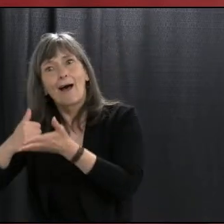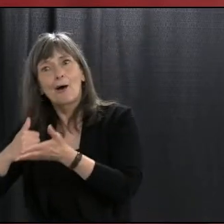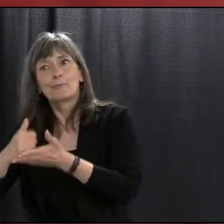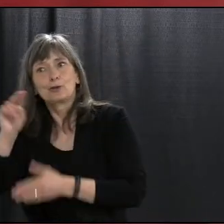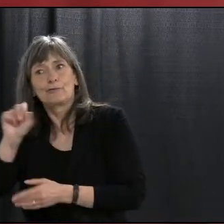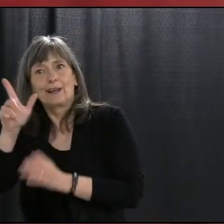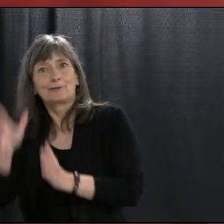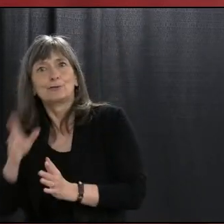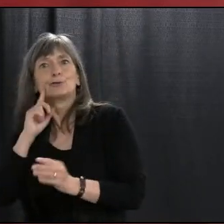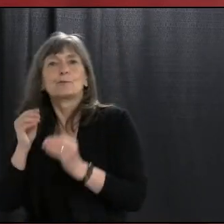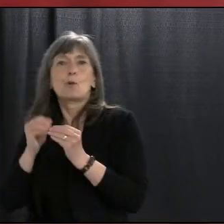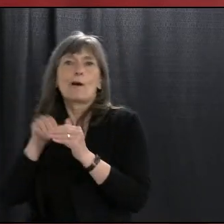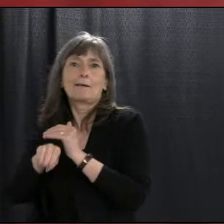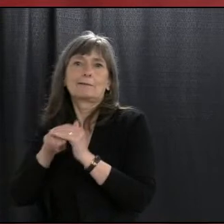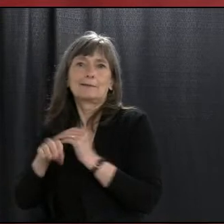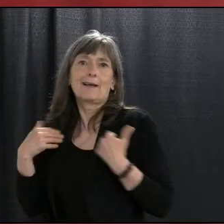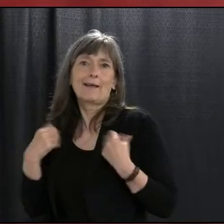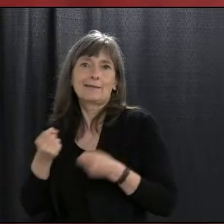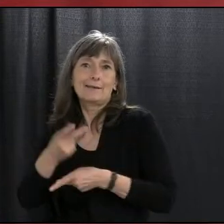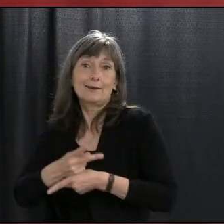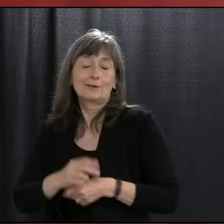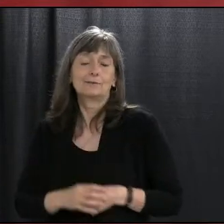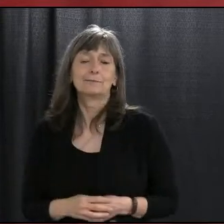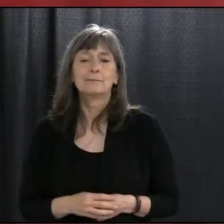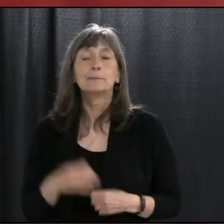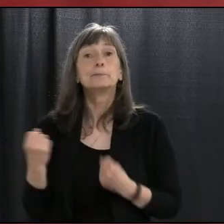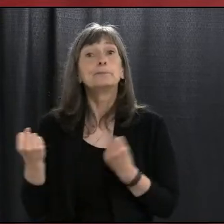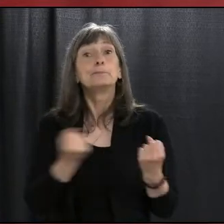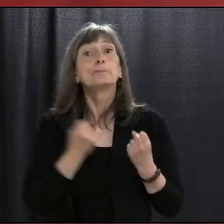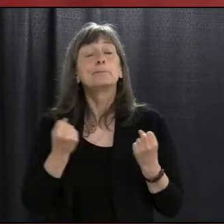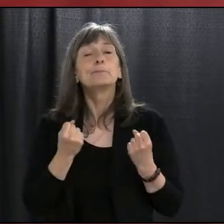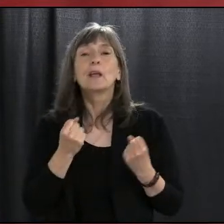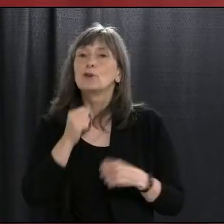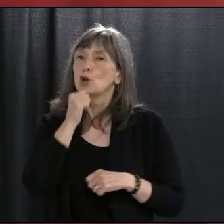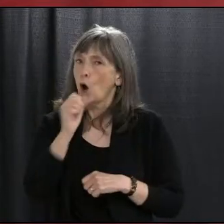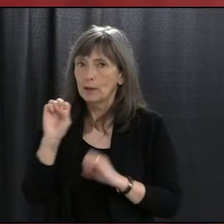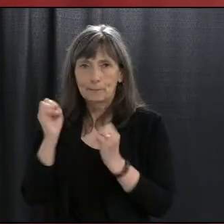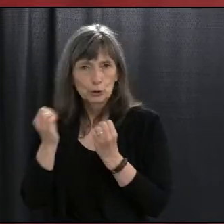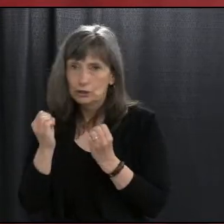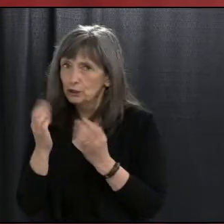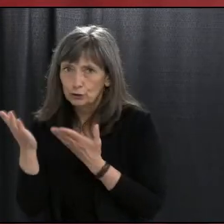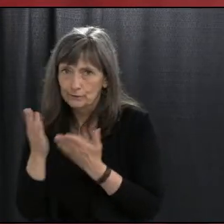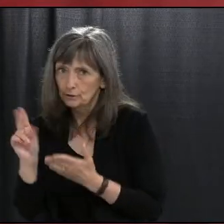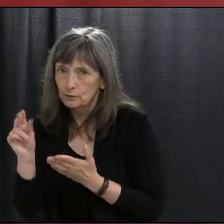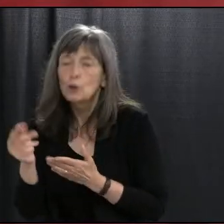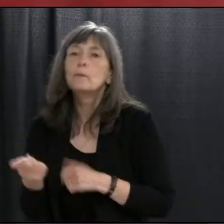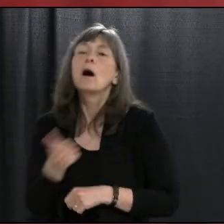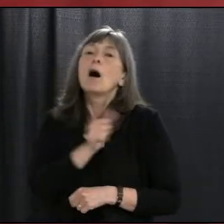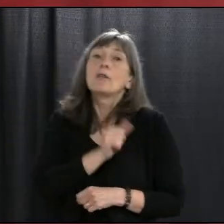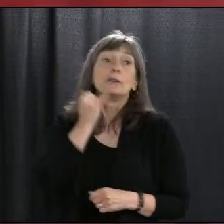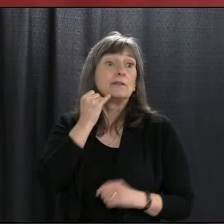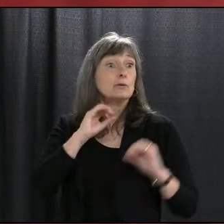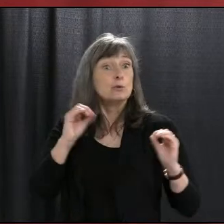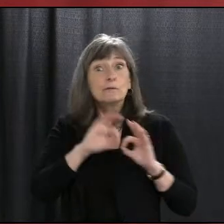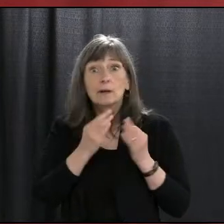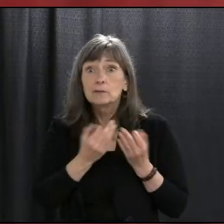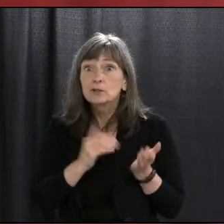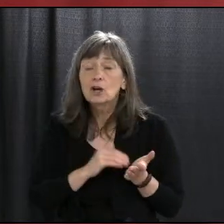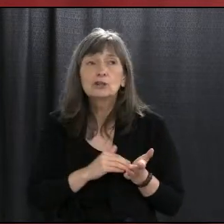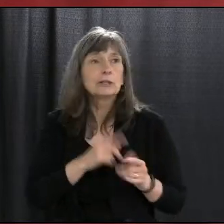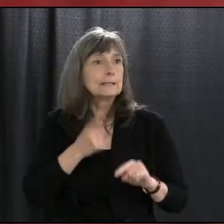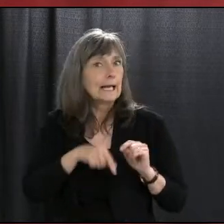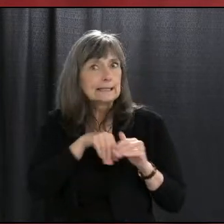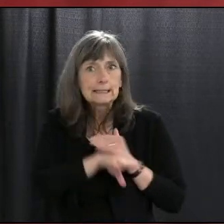hours. The mobile clinic teams will provide non-urgent services to anyone who does not have or cannot access their primary